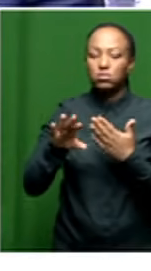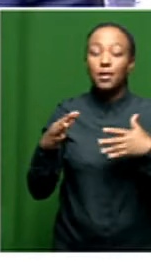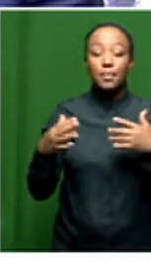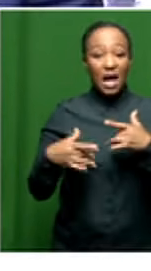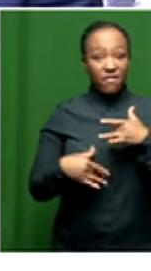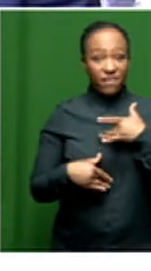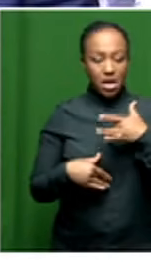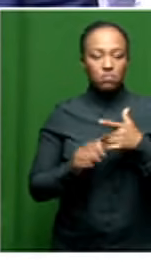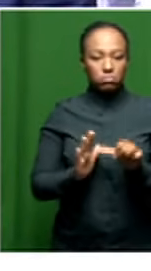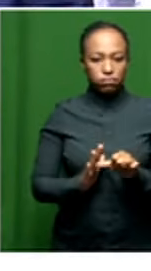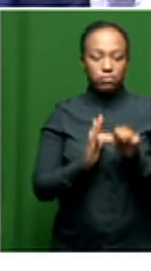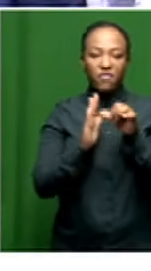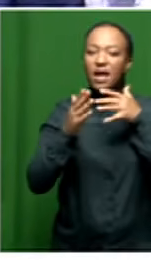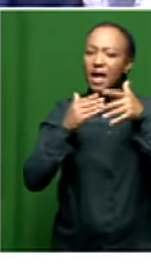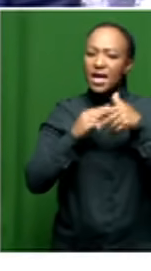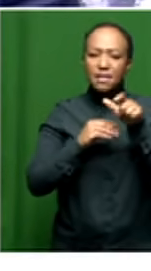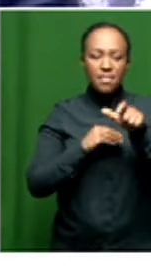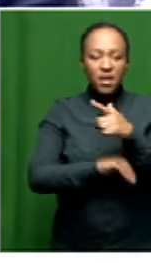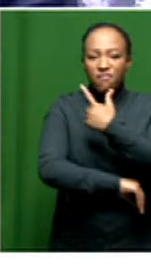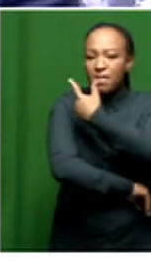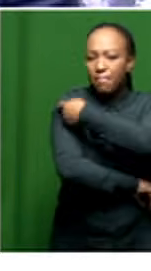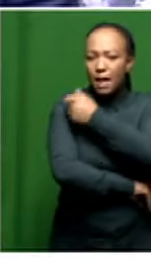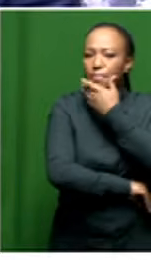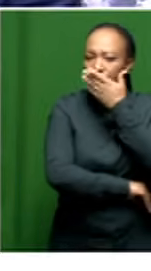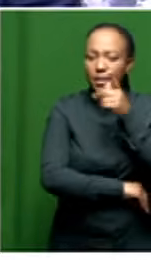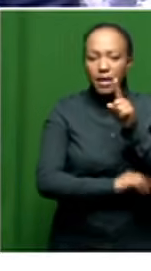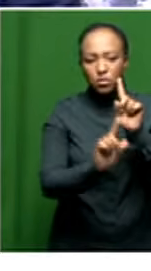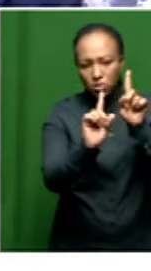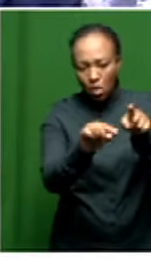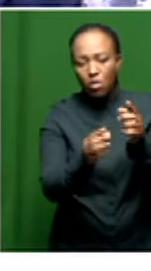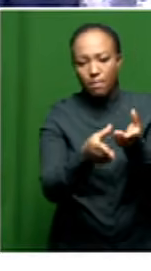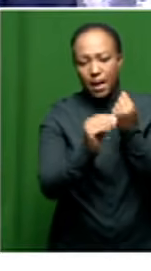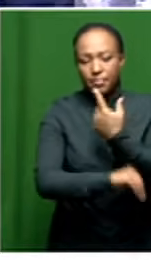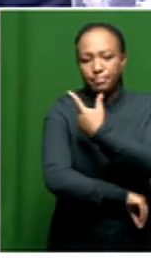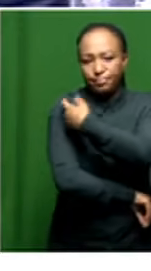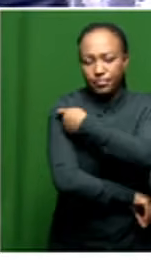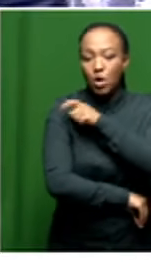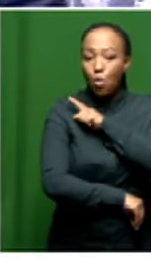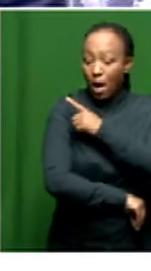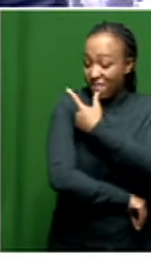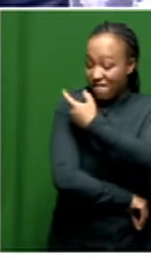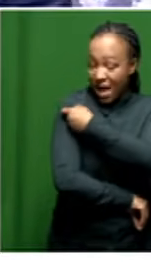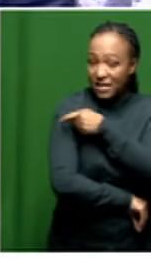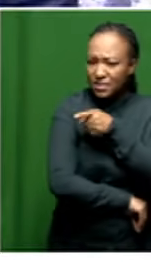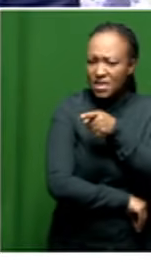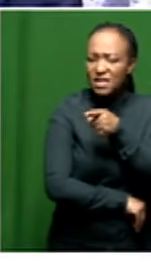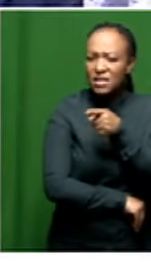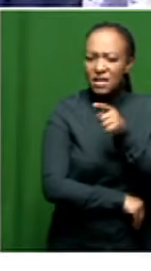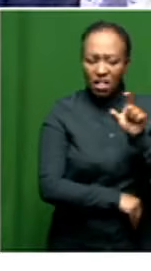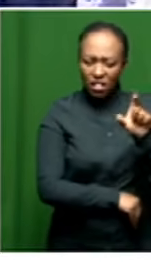critical that everyone who is not vaccinated this time should go and get vaccinated. But the vaccines are there. The opportunity to